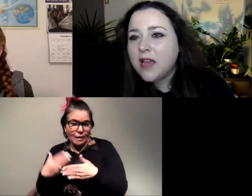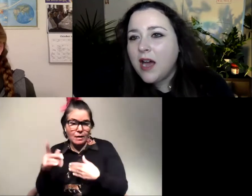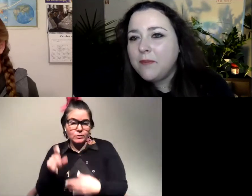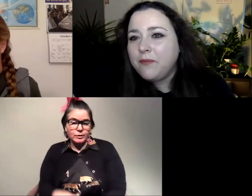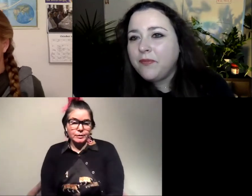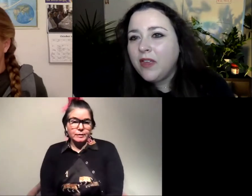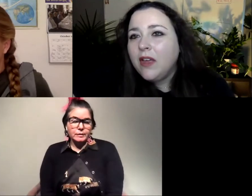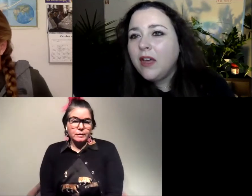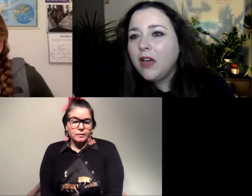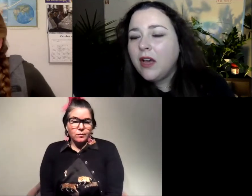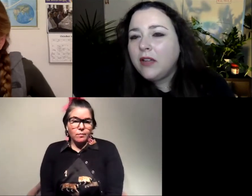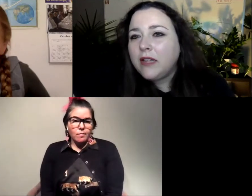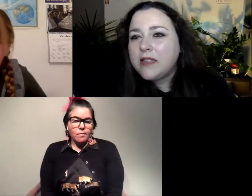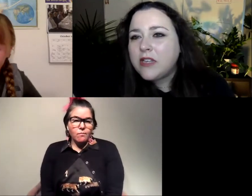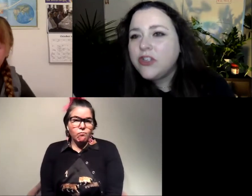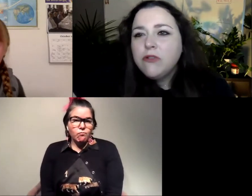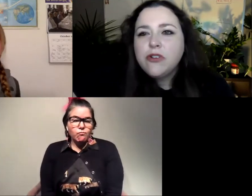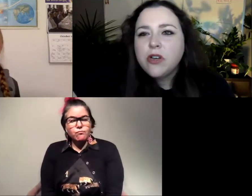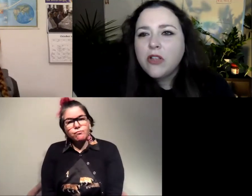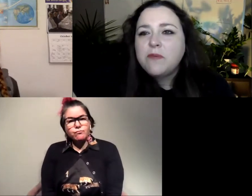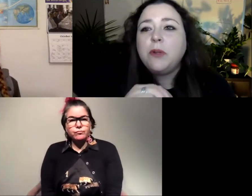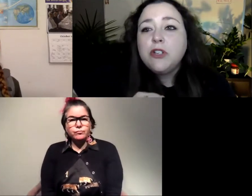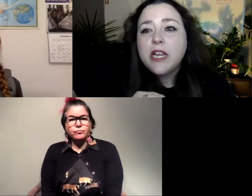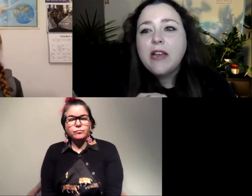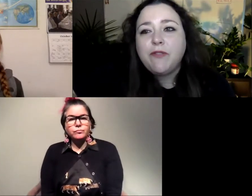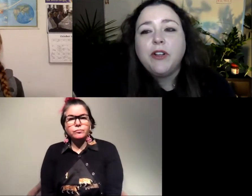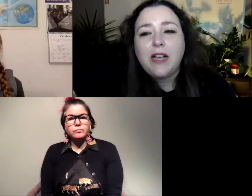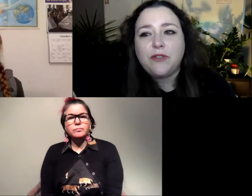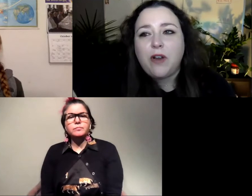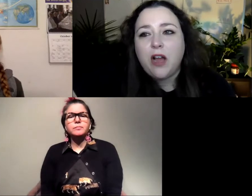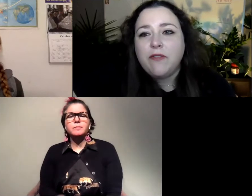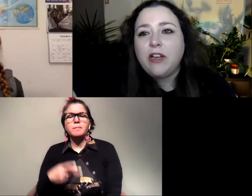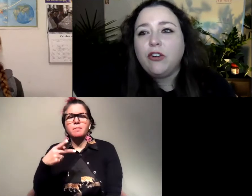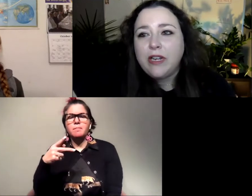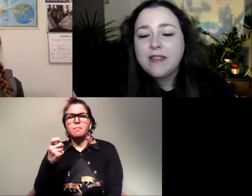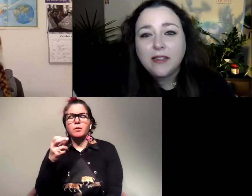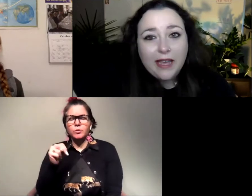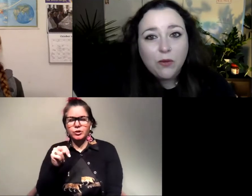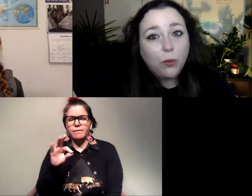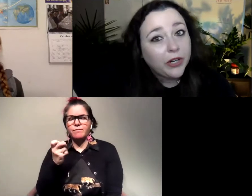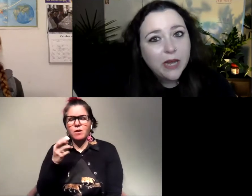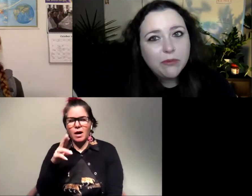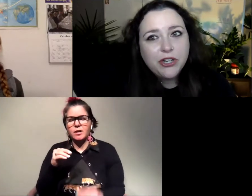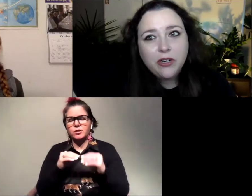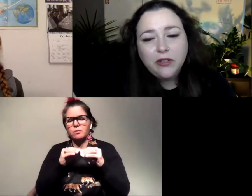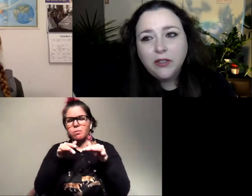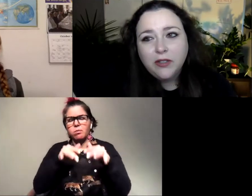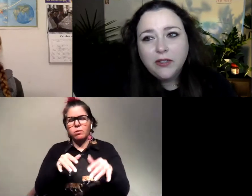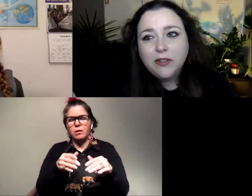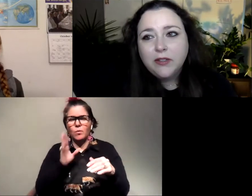is, let's see. Does pollution and fertilizer runoff increase the lake water